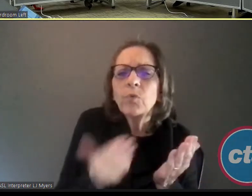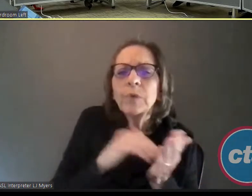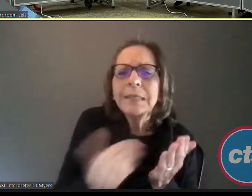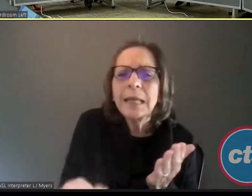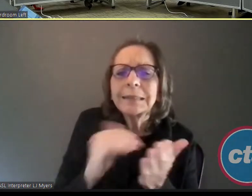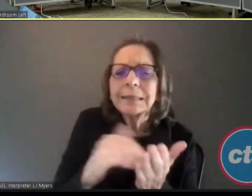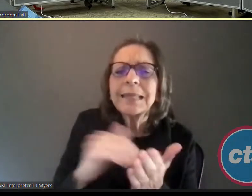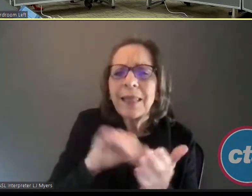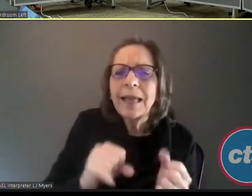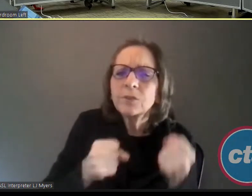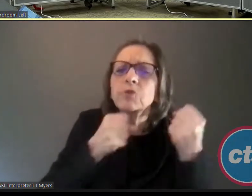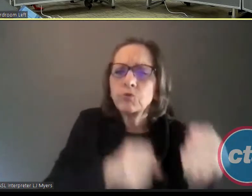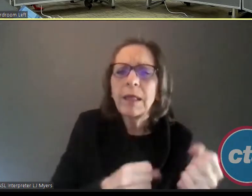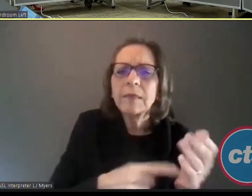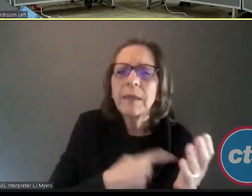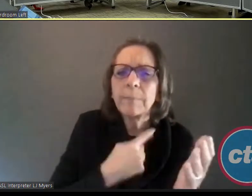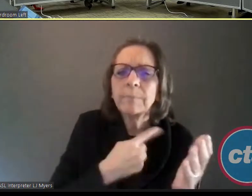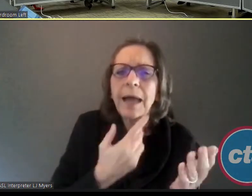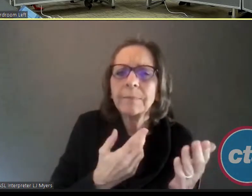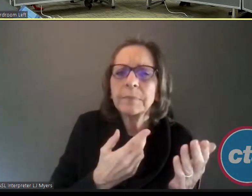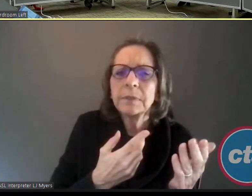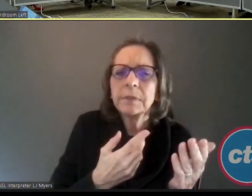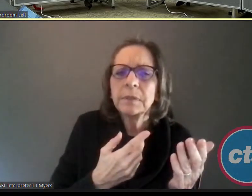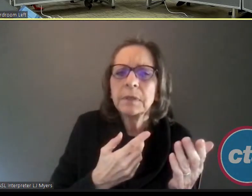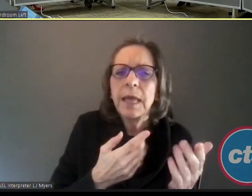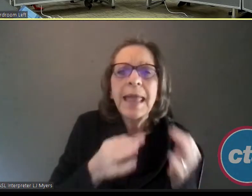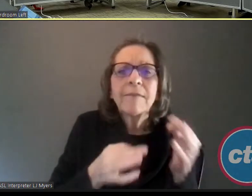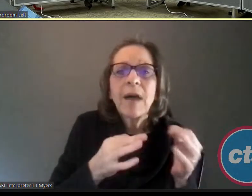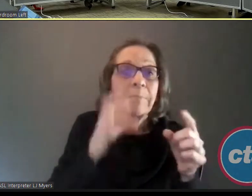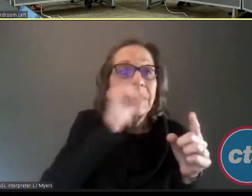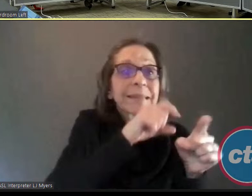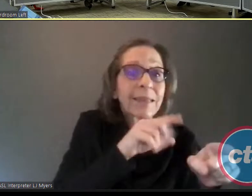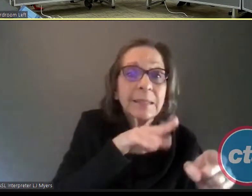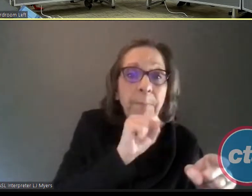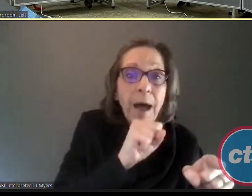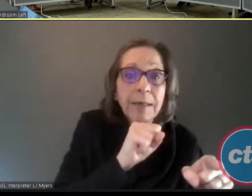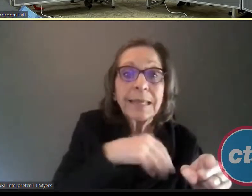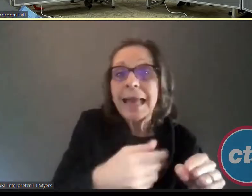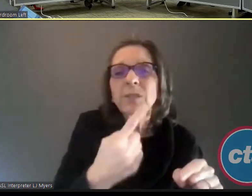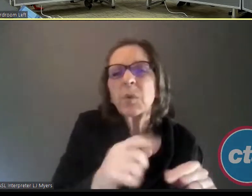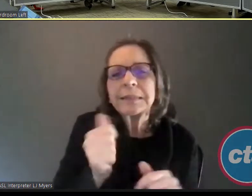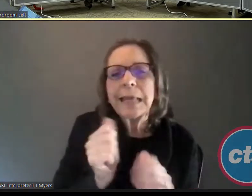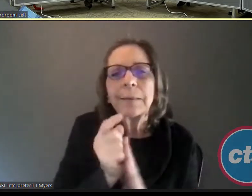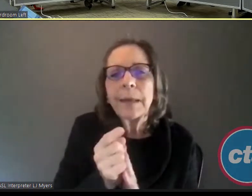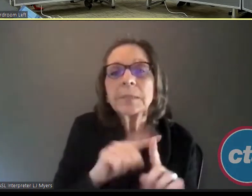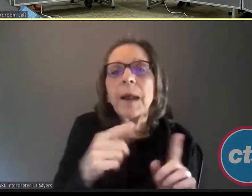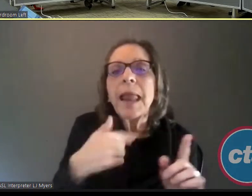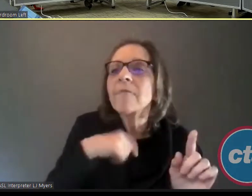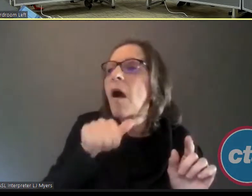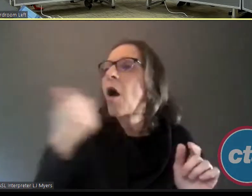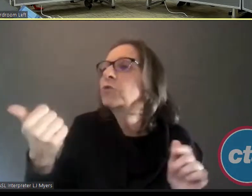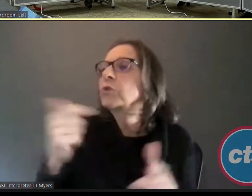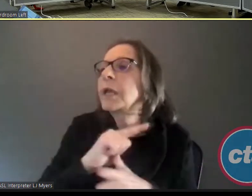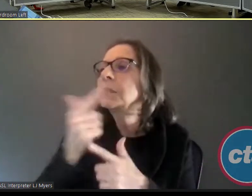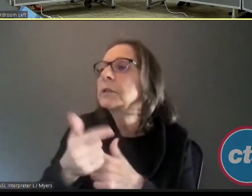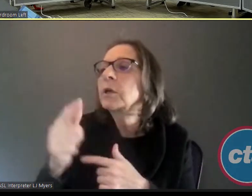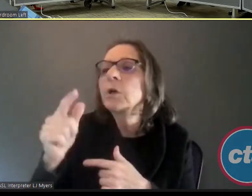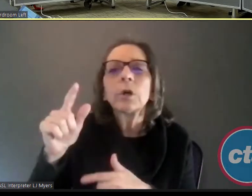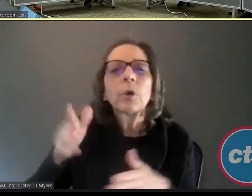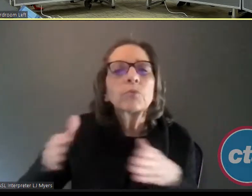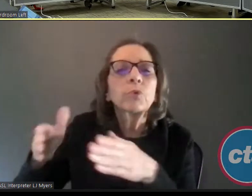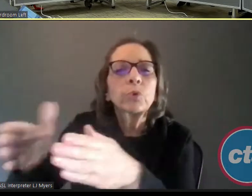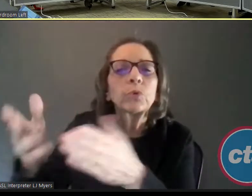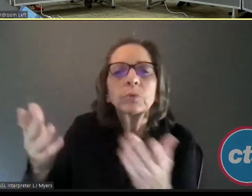to crap, I missed this bus. The next one's not for 10 minutes, but hey, there's alternate route B